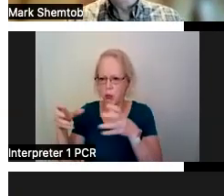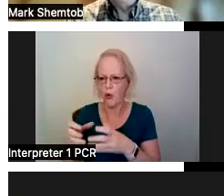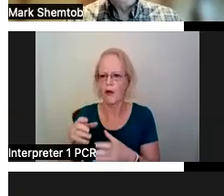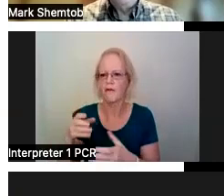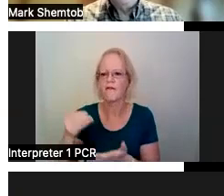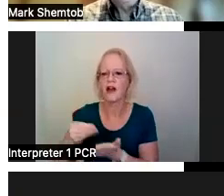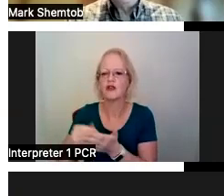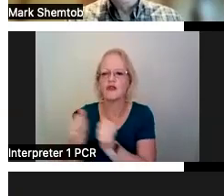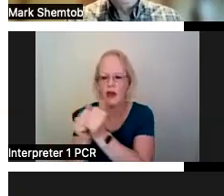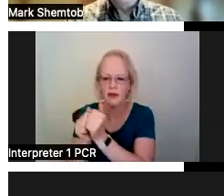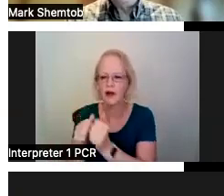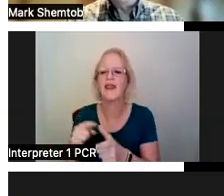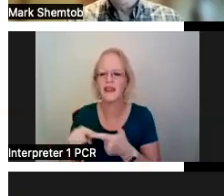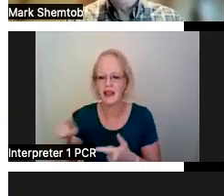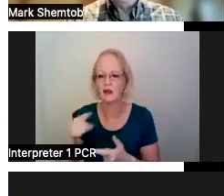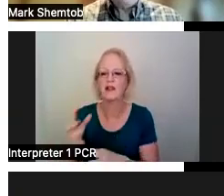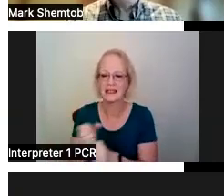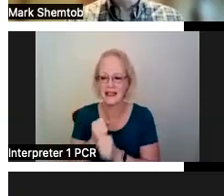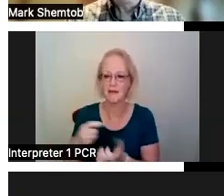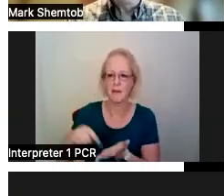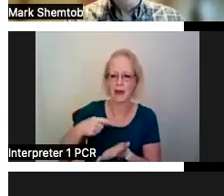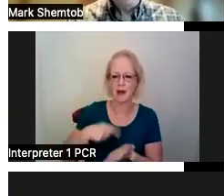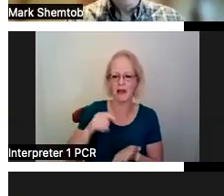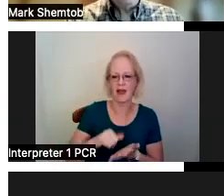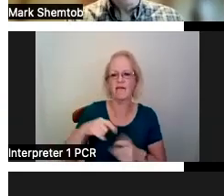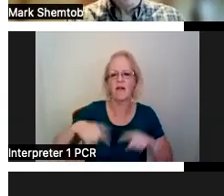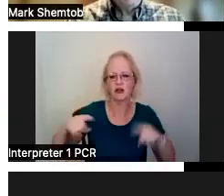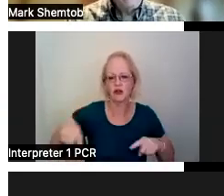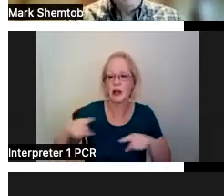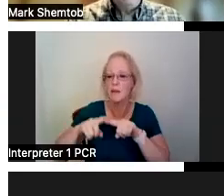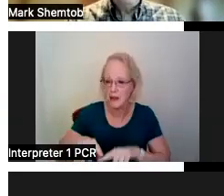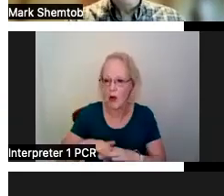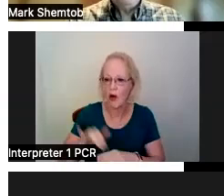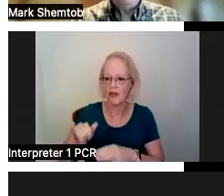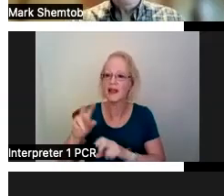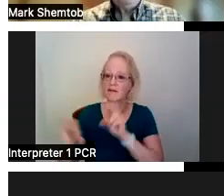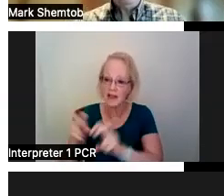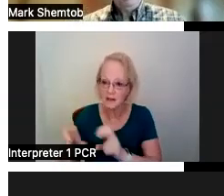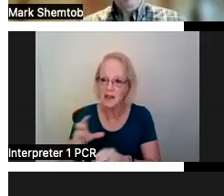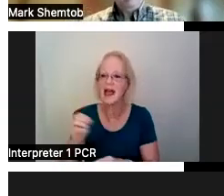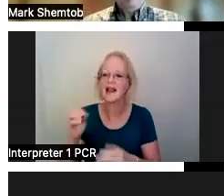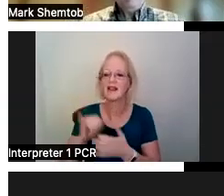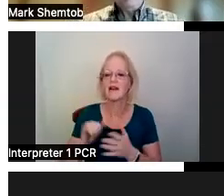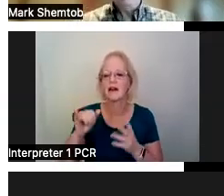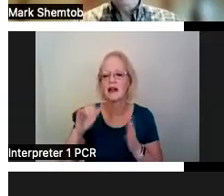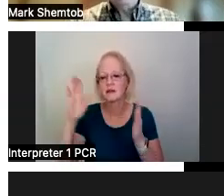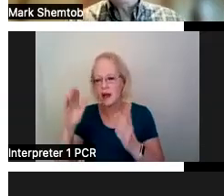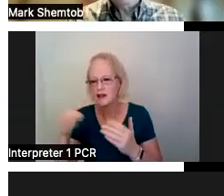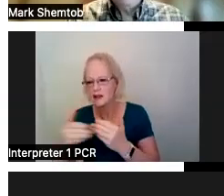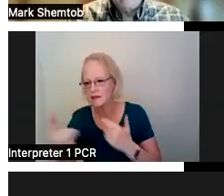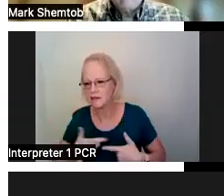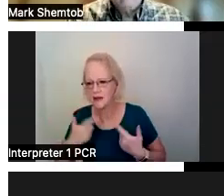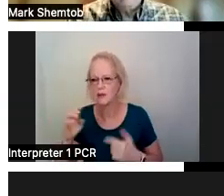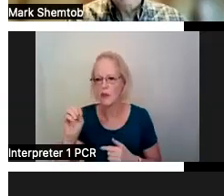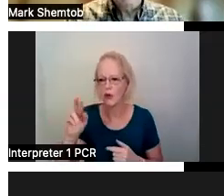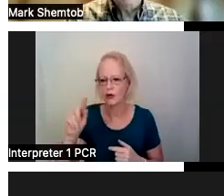that fluctuate based upon actual investment and mortality experience. They are used around